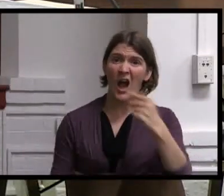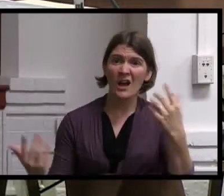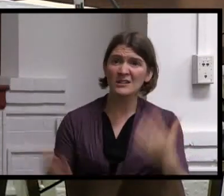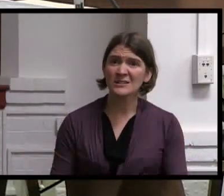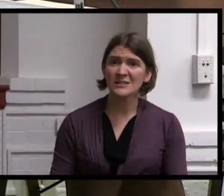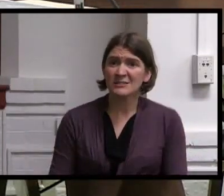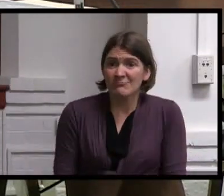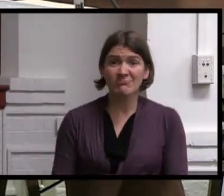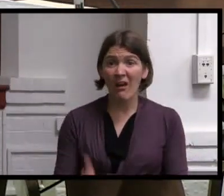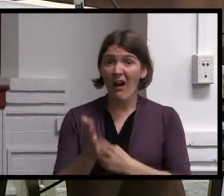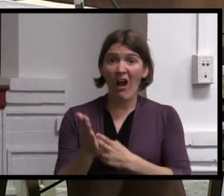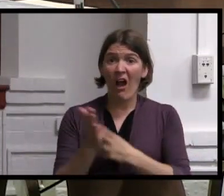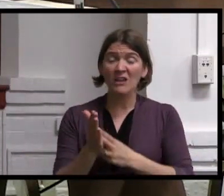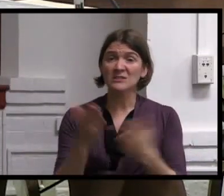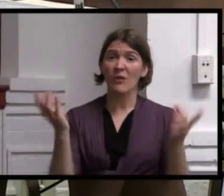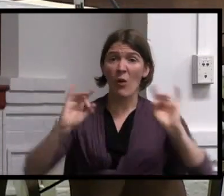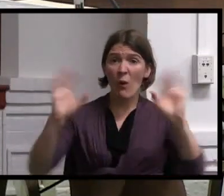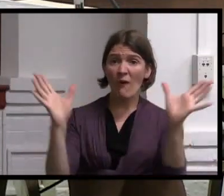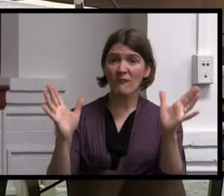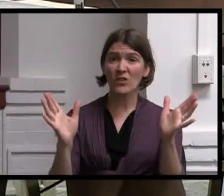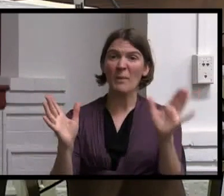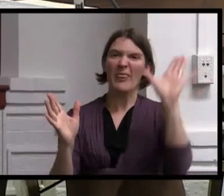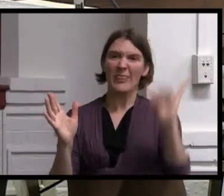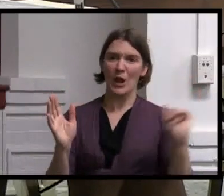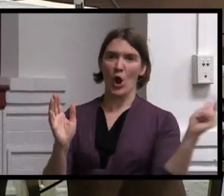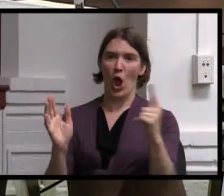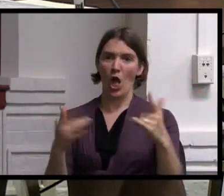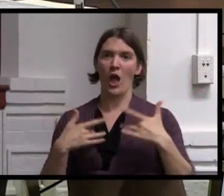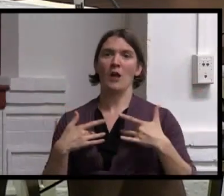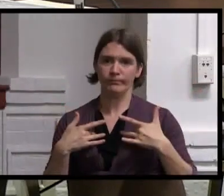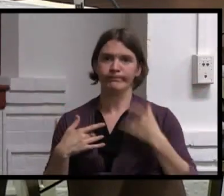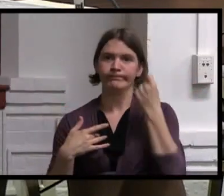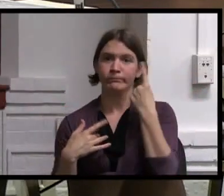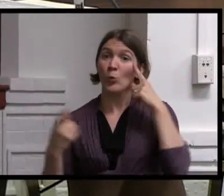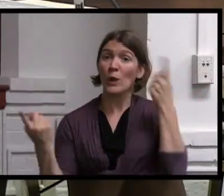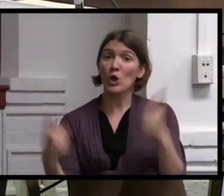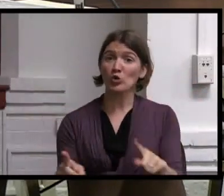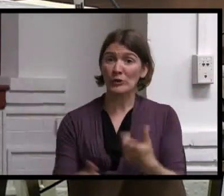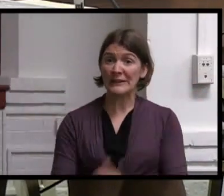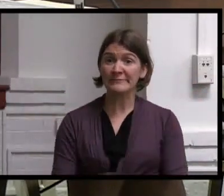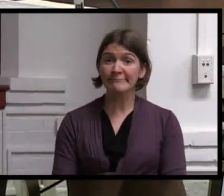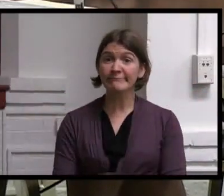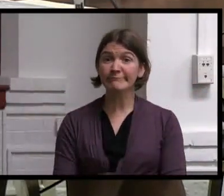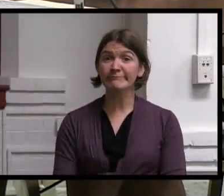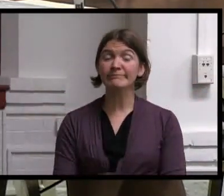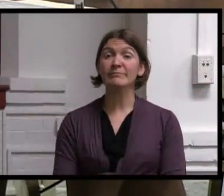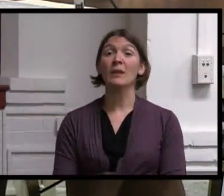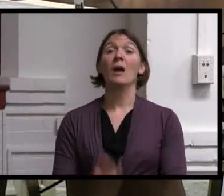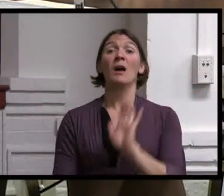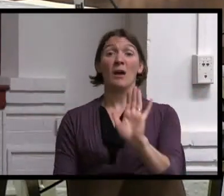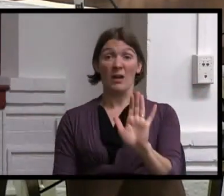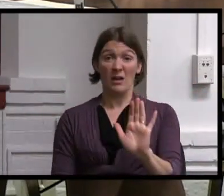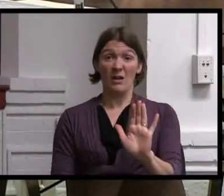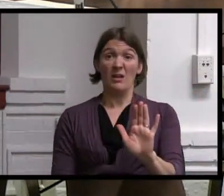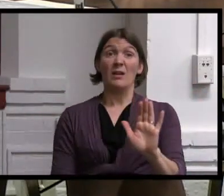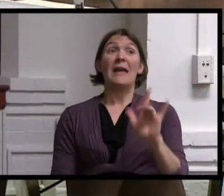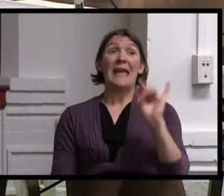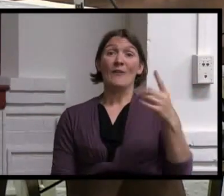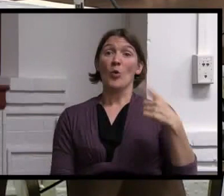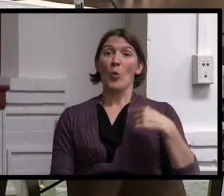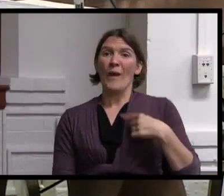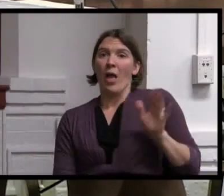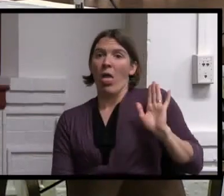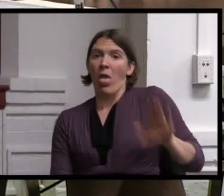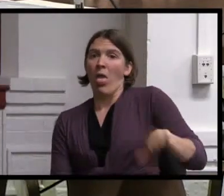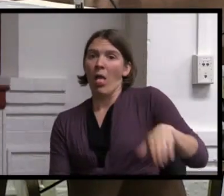sucks. And that's certainly something that everyone in this room agrees on. Crippling our downtown businesses